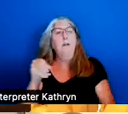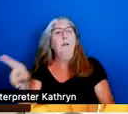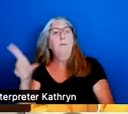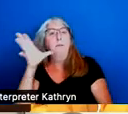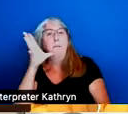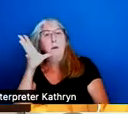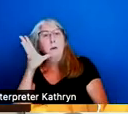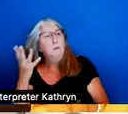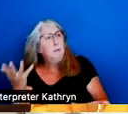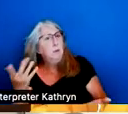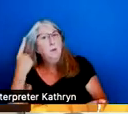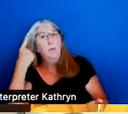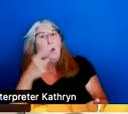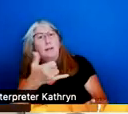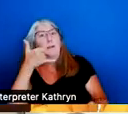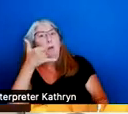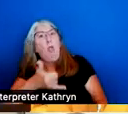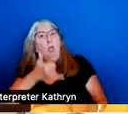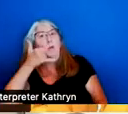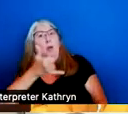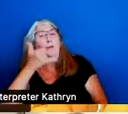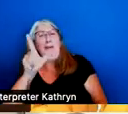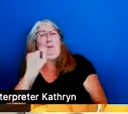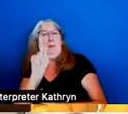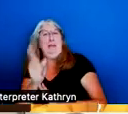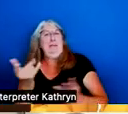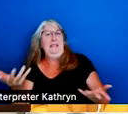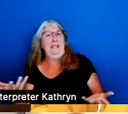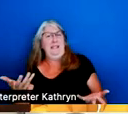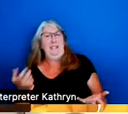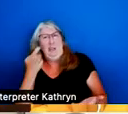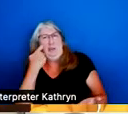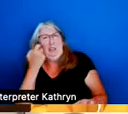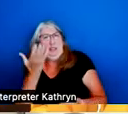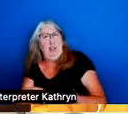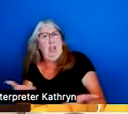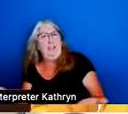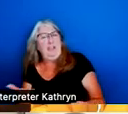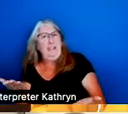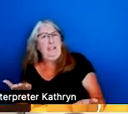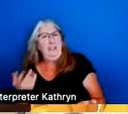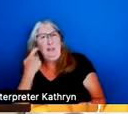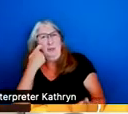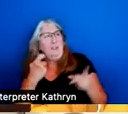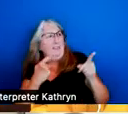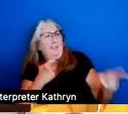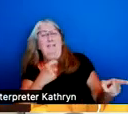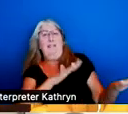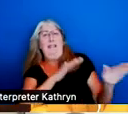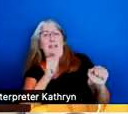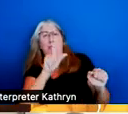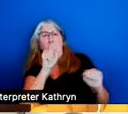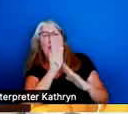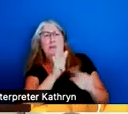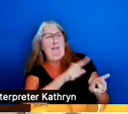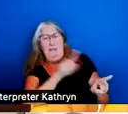like, why is he calling you? It's only 20 minutes. You just got here. You just left the house. And I said,